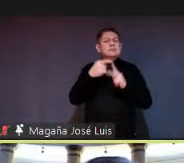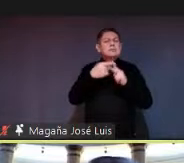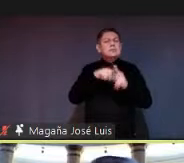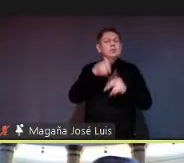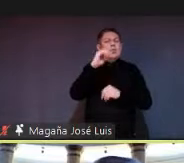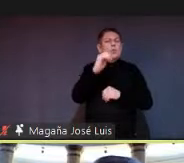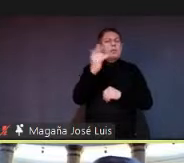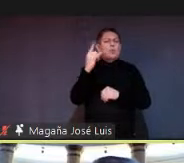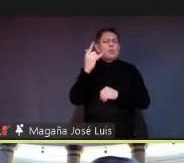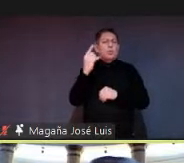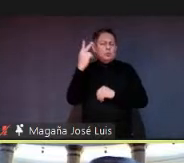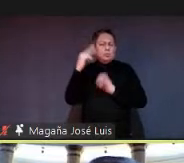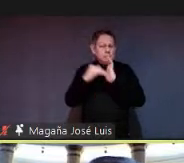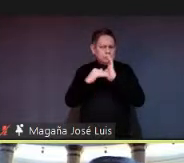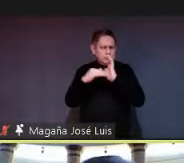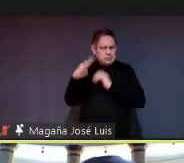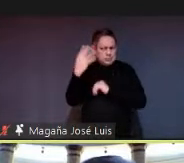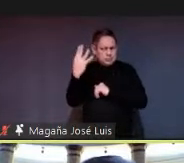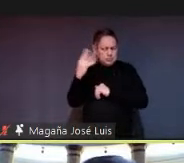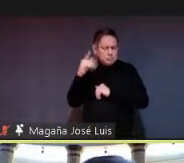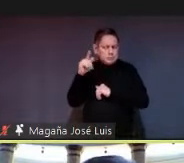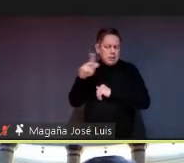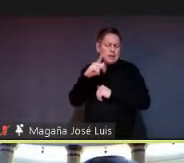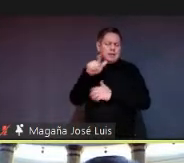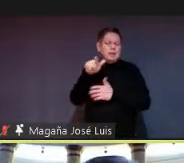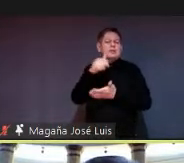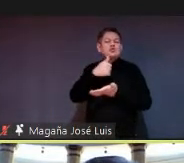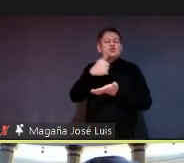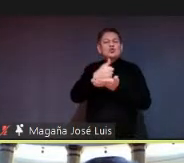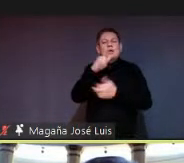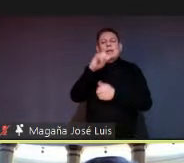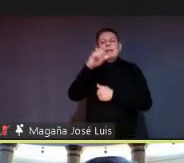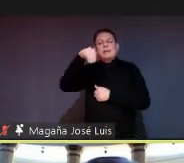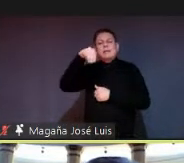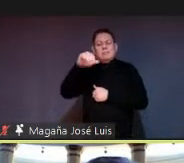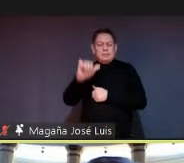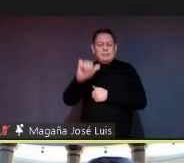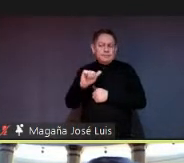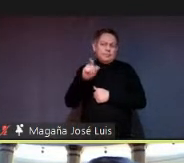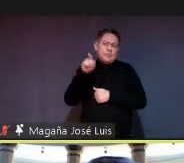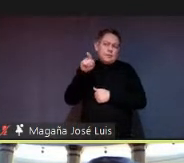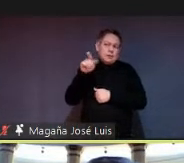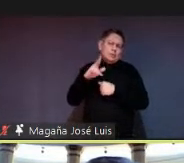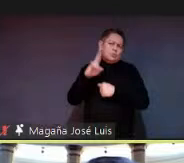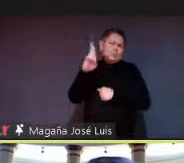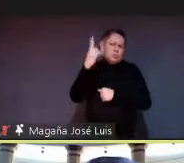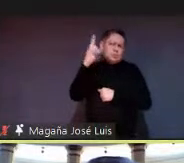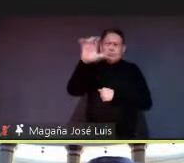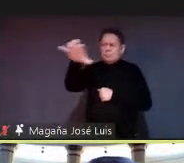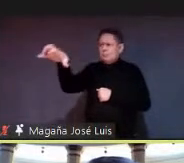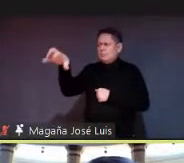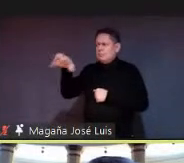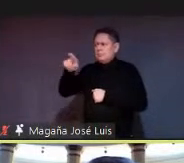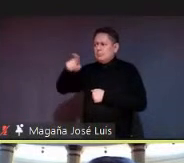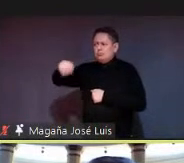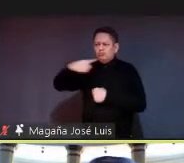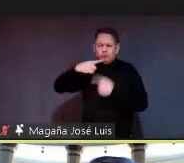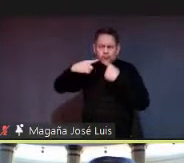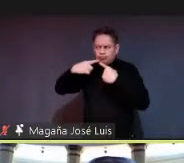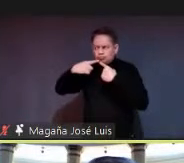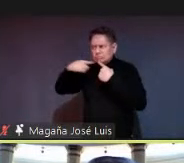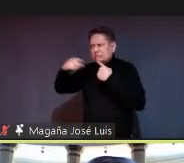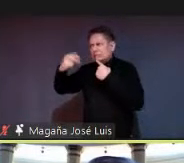July 9 of 2014. It represented a change in the perspective of universities with